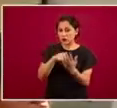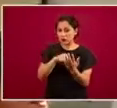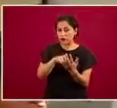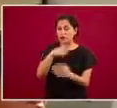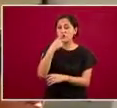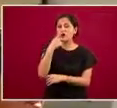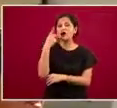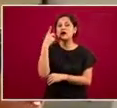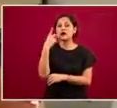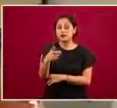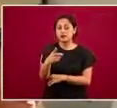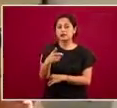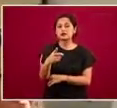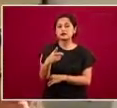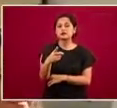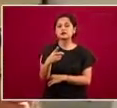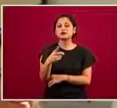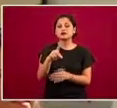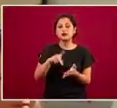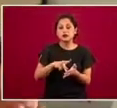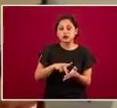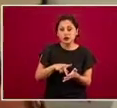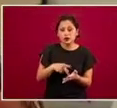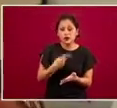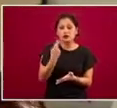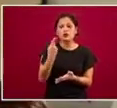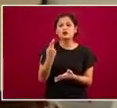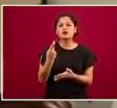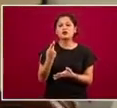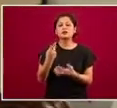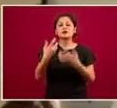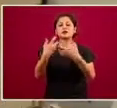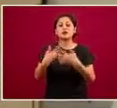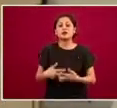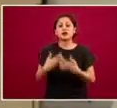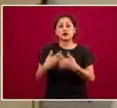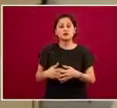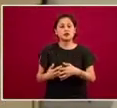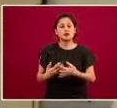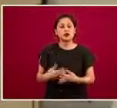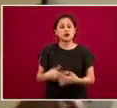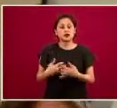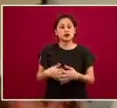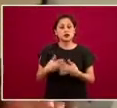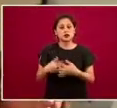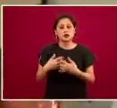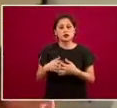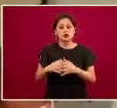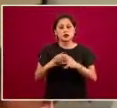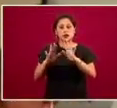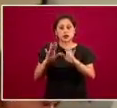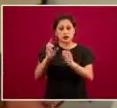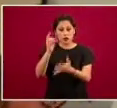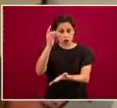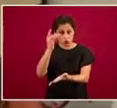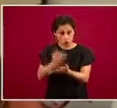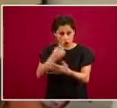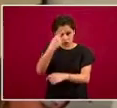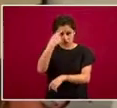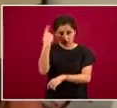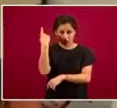Talking about the agreement that was published in the Federal Official Gazette, when they said they would